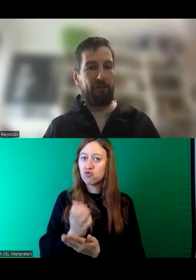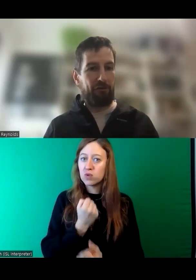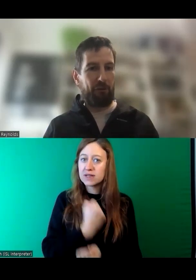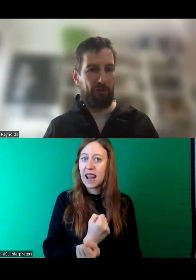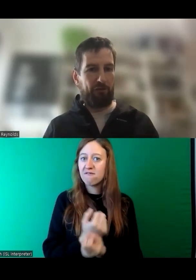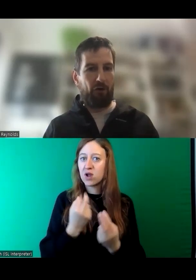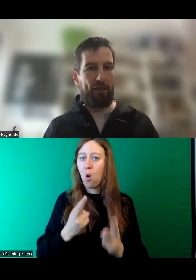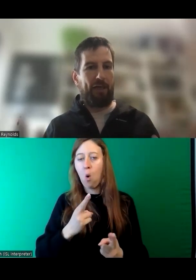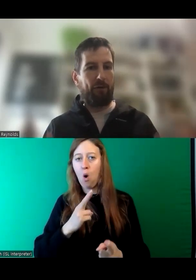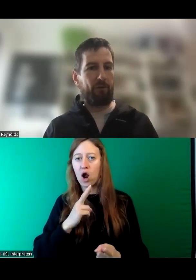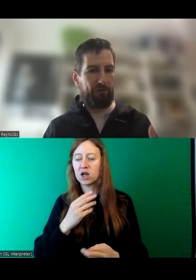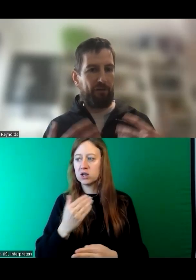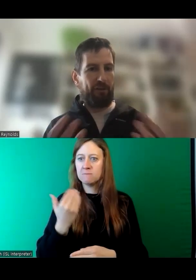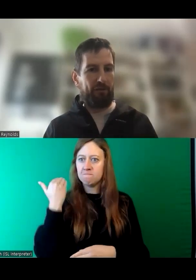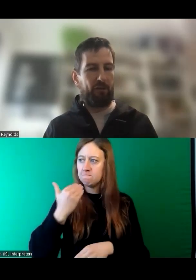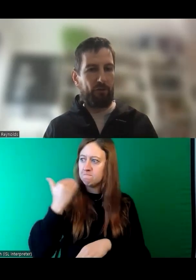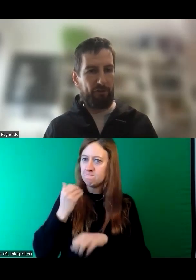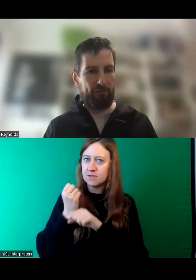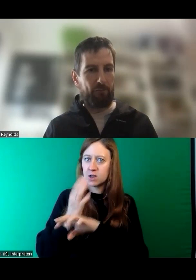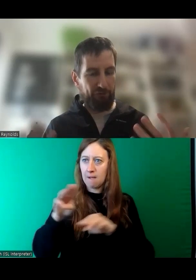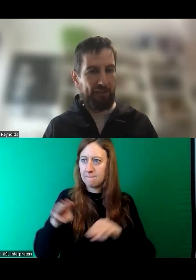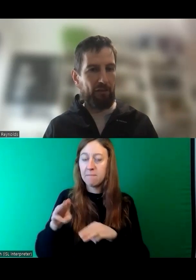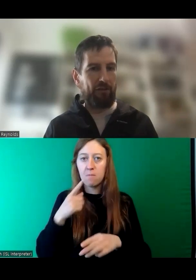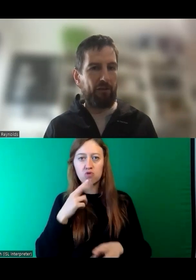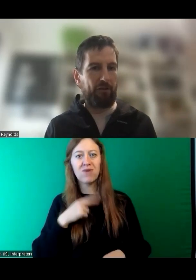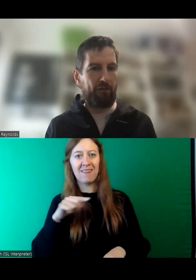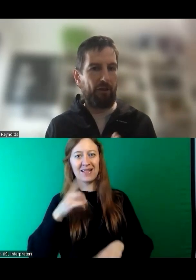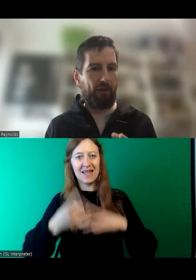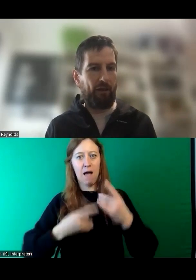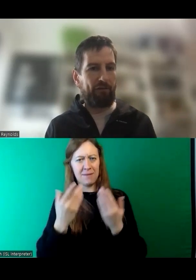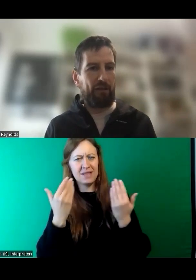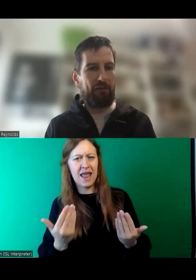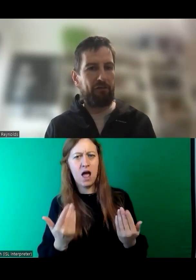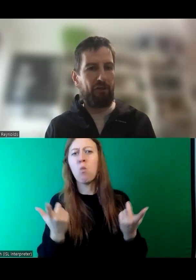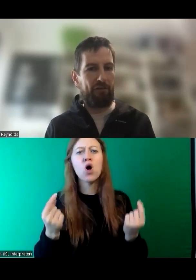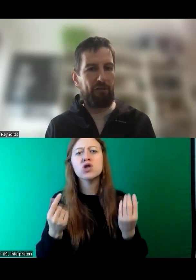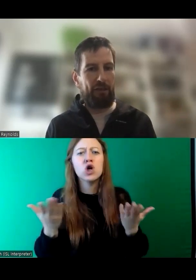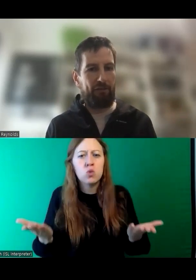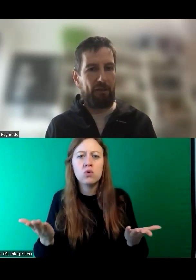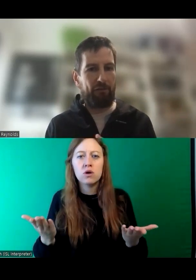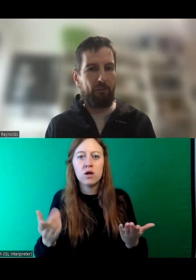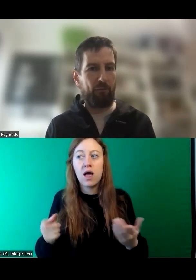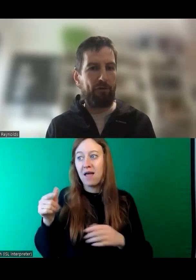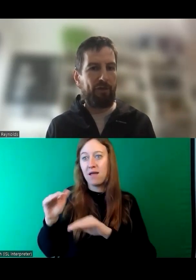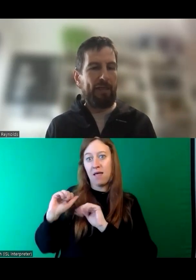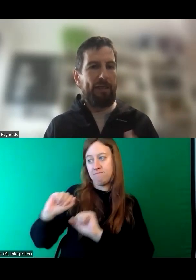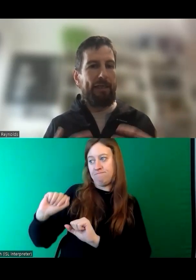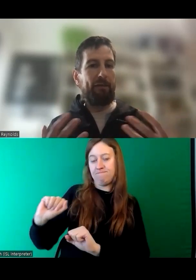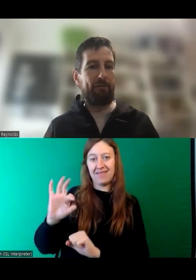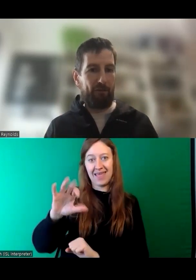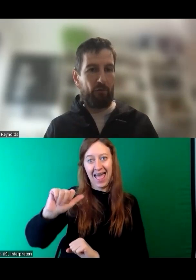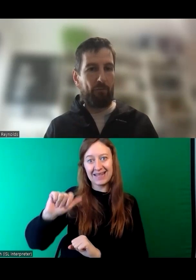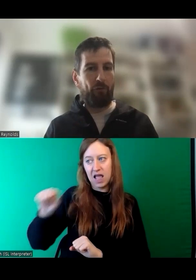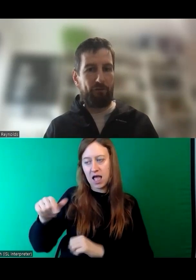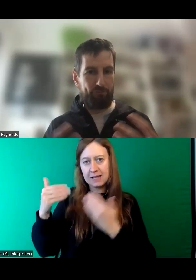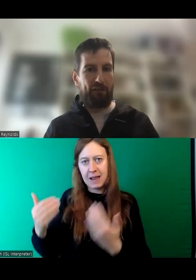answer is that you're doing it right now. And so this idea that particularly the escalation of genocide in Gaza in the last number of months